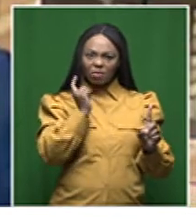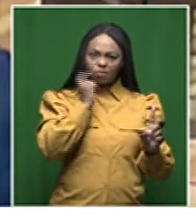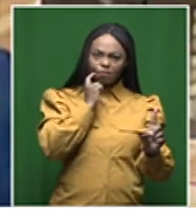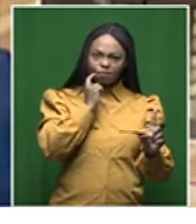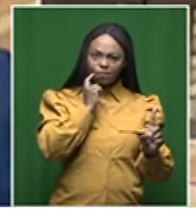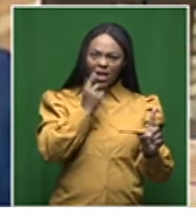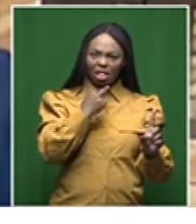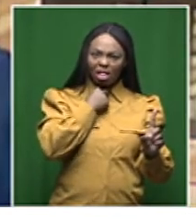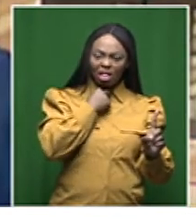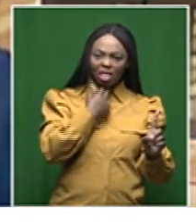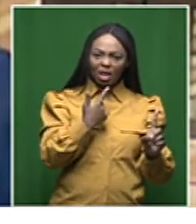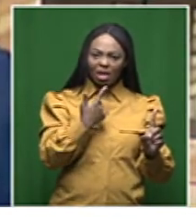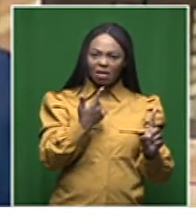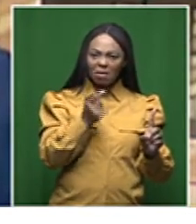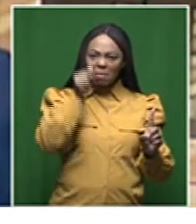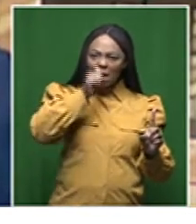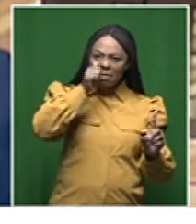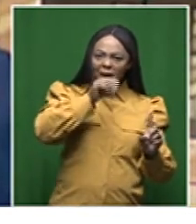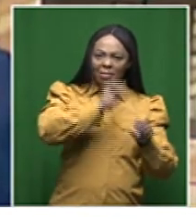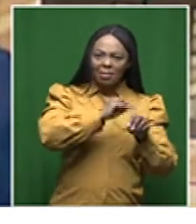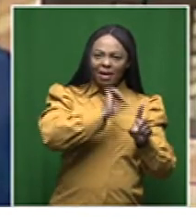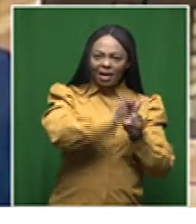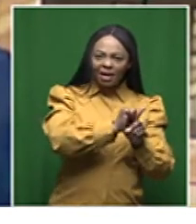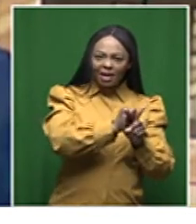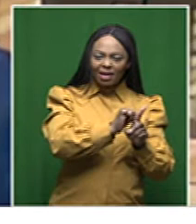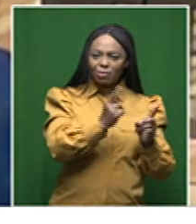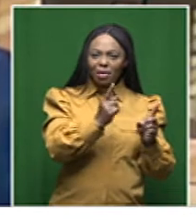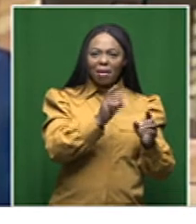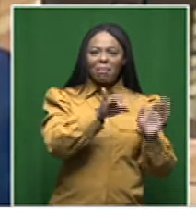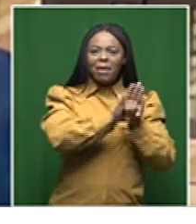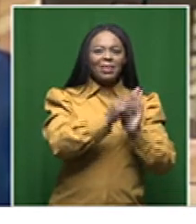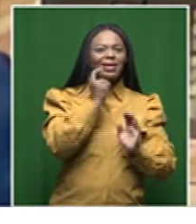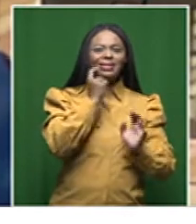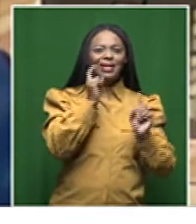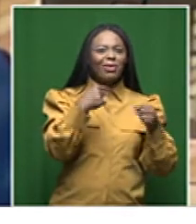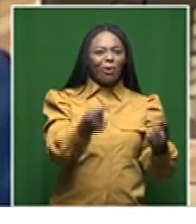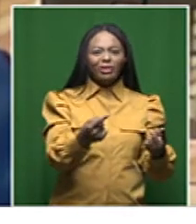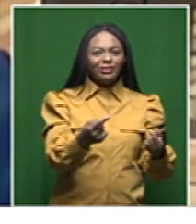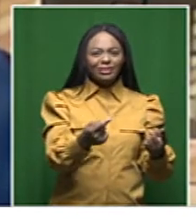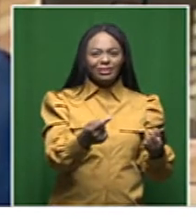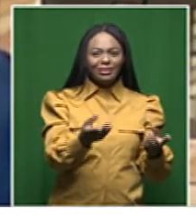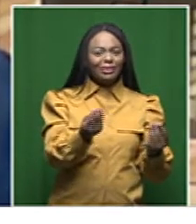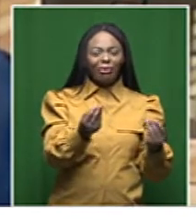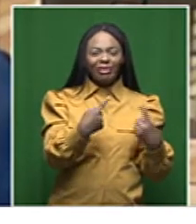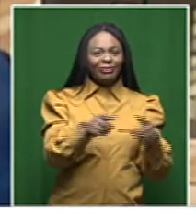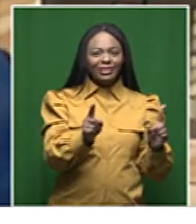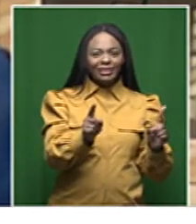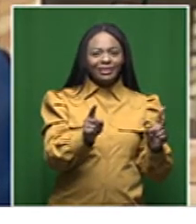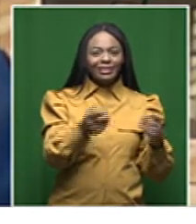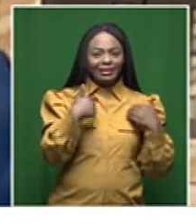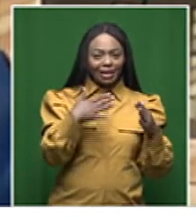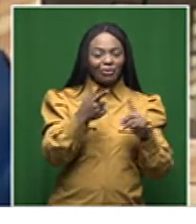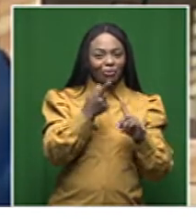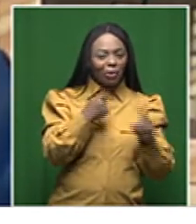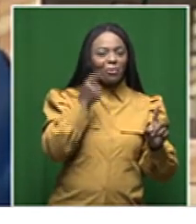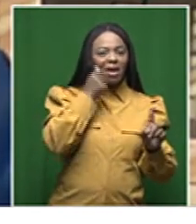problem, or what must he look for that being a potential? And I think there could be a wide spectrum of factors starting from the male. So if